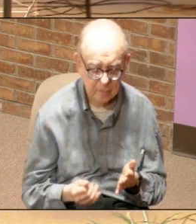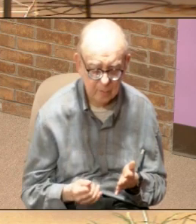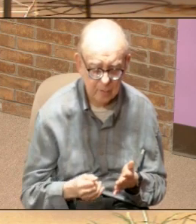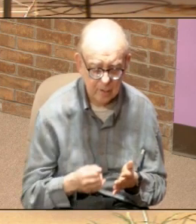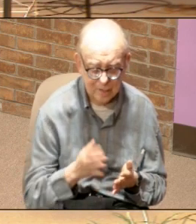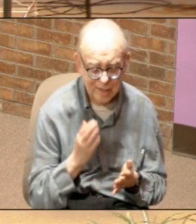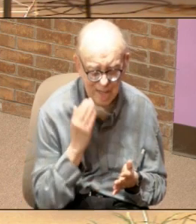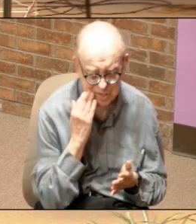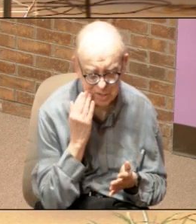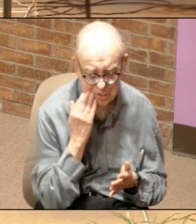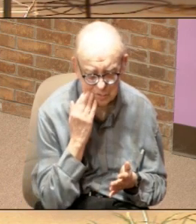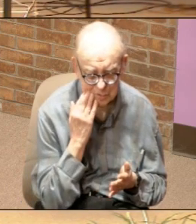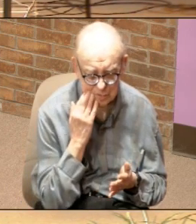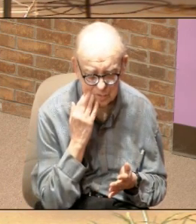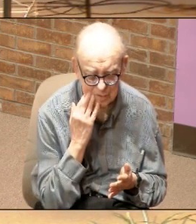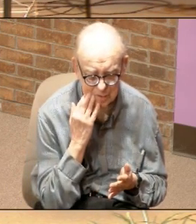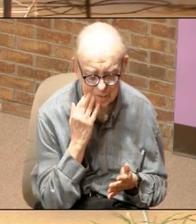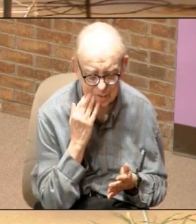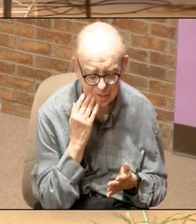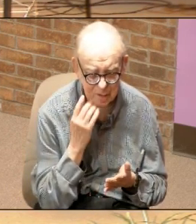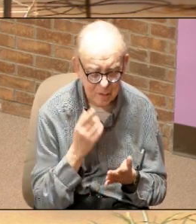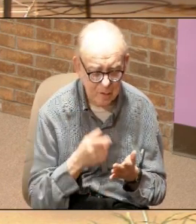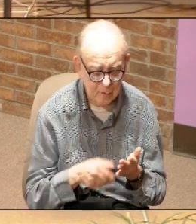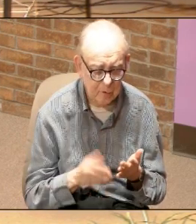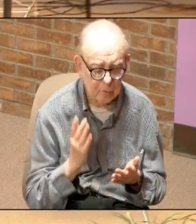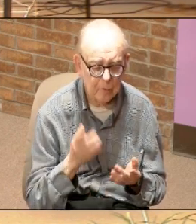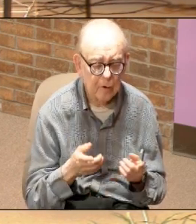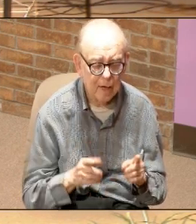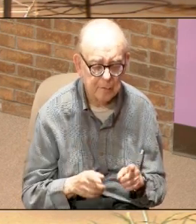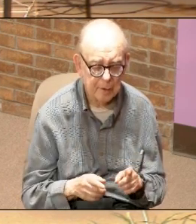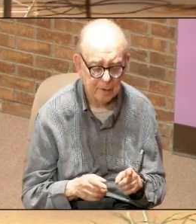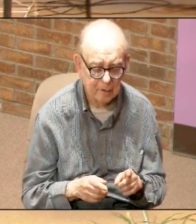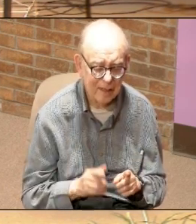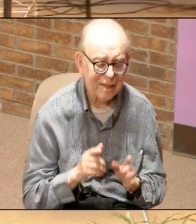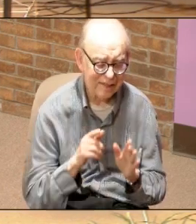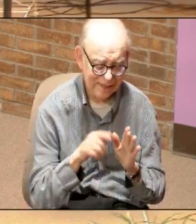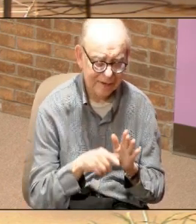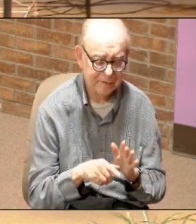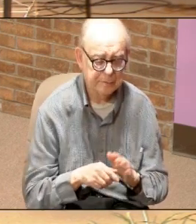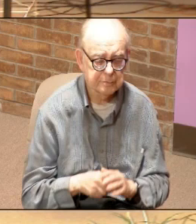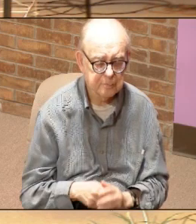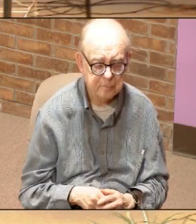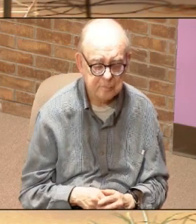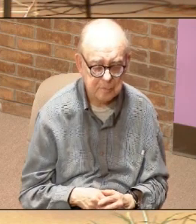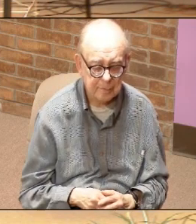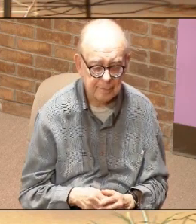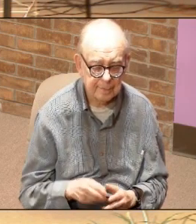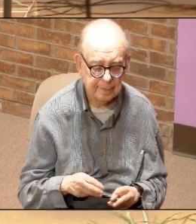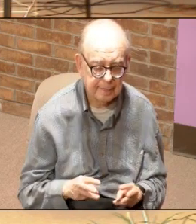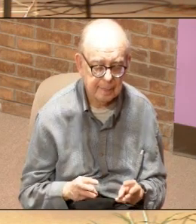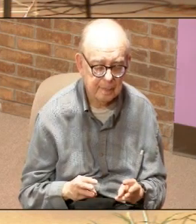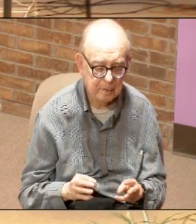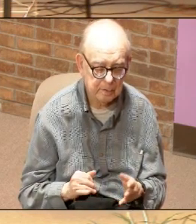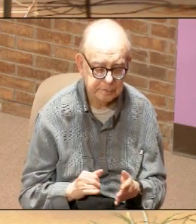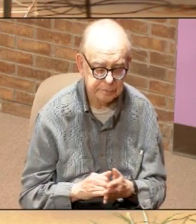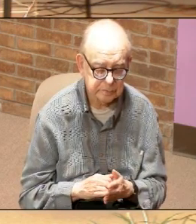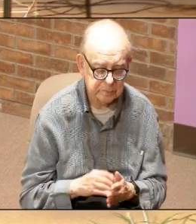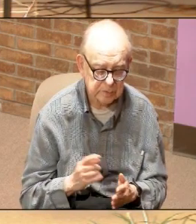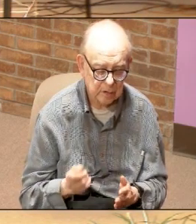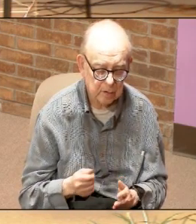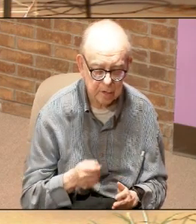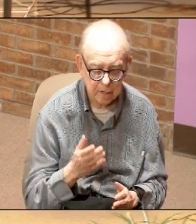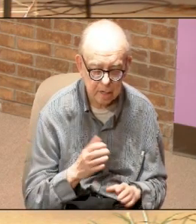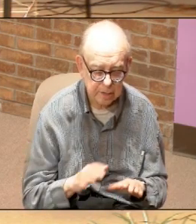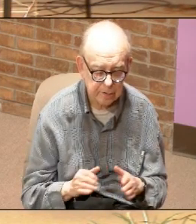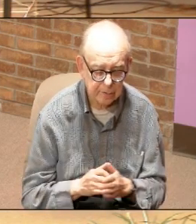because he knows what's going to happen later on in the ways that only he